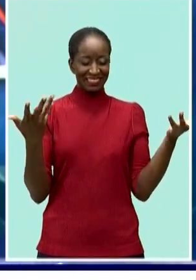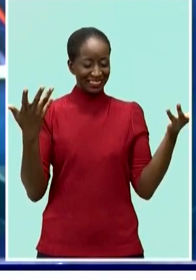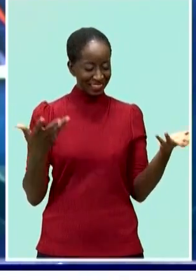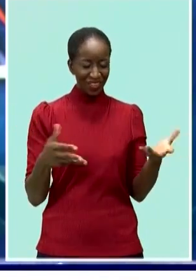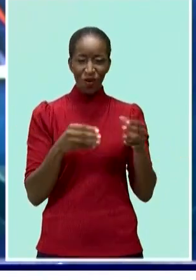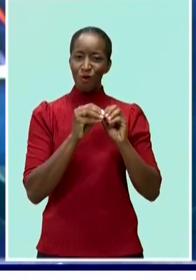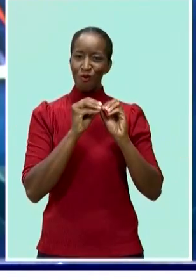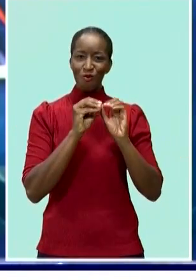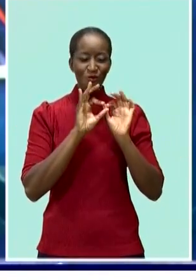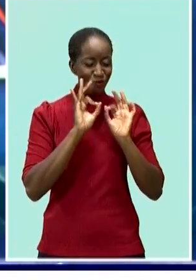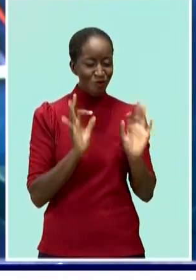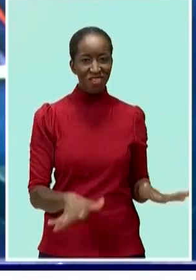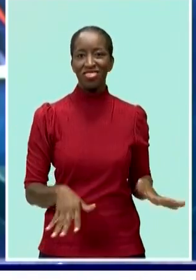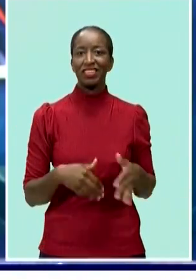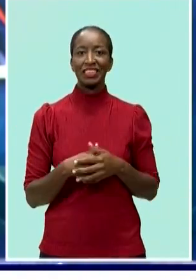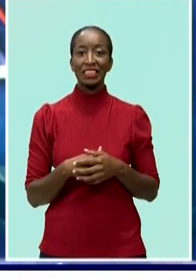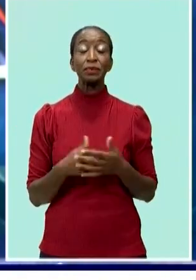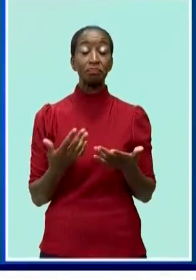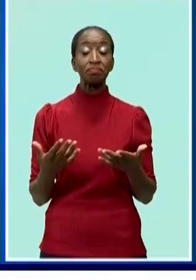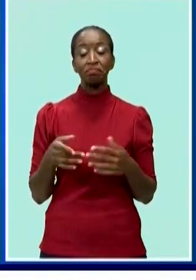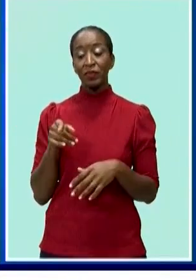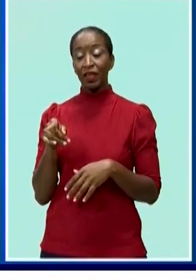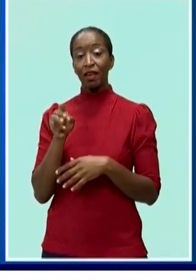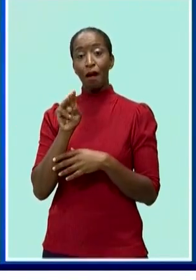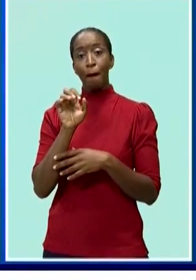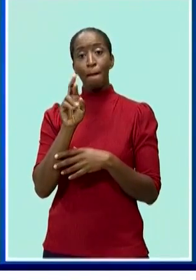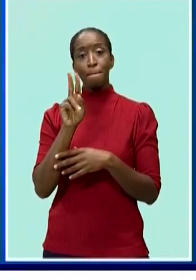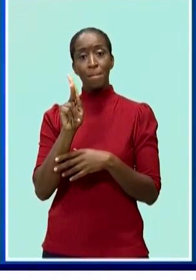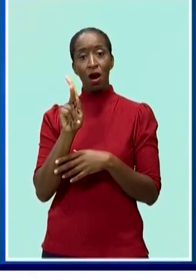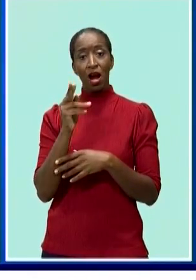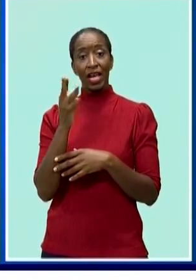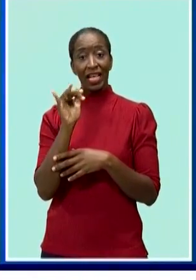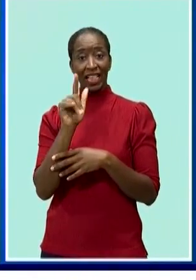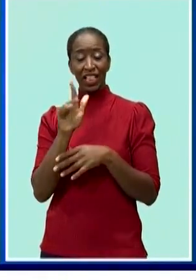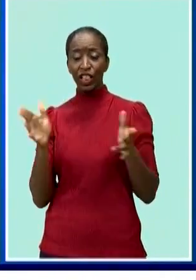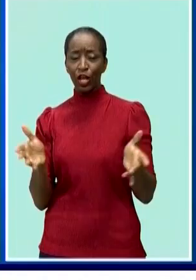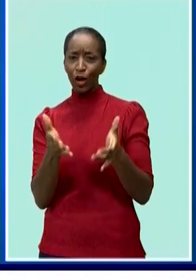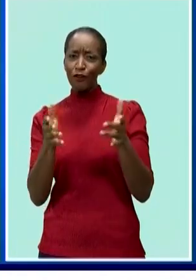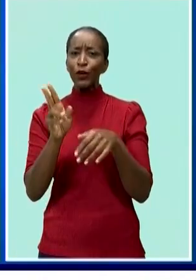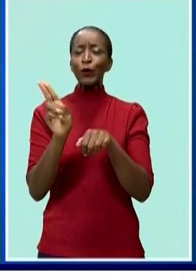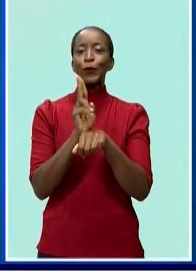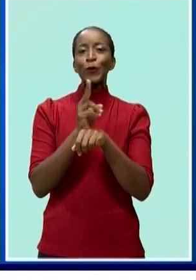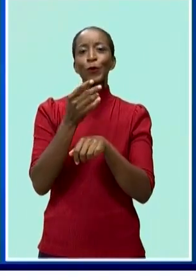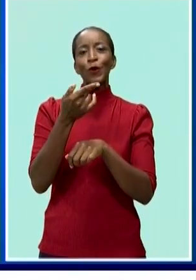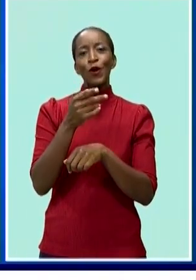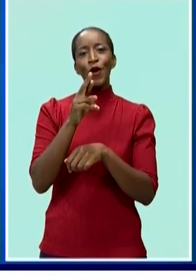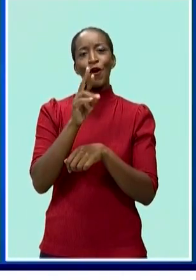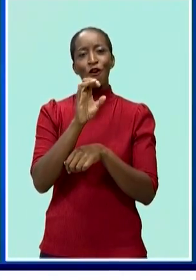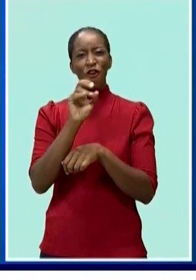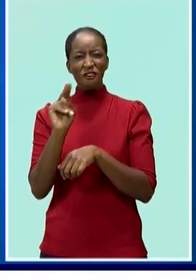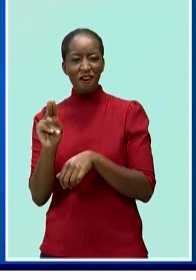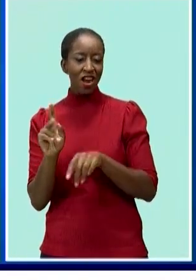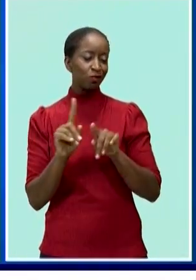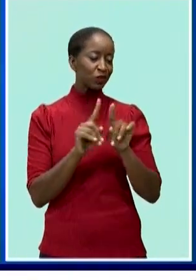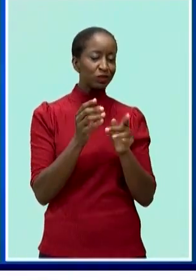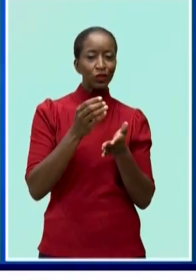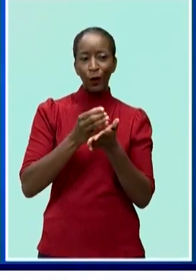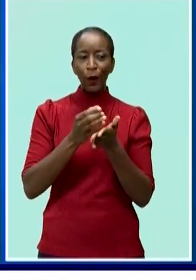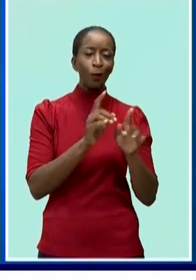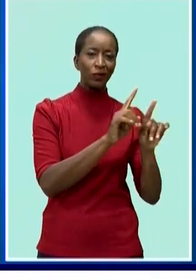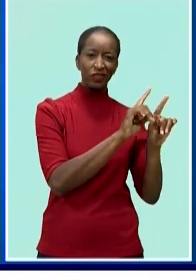respond differently. As a natural fiber, it's going to breathe. So you might see maybe some